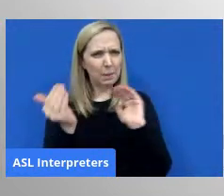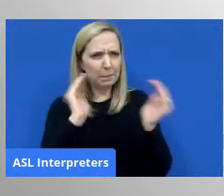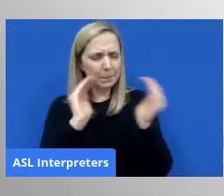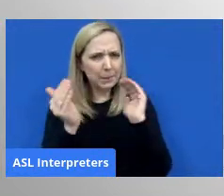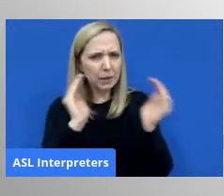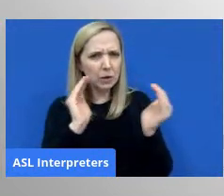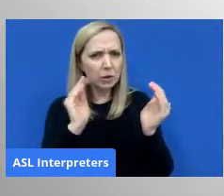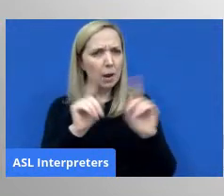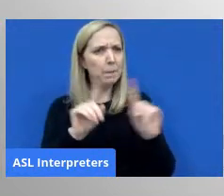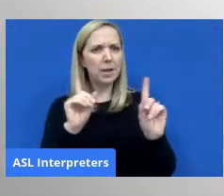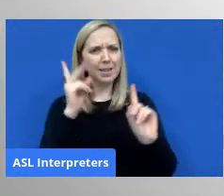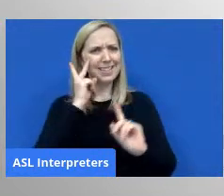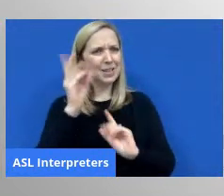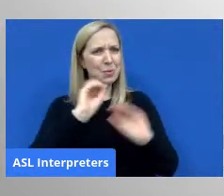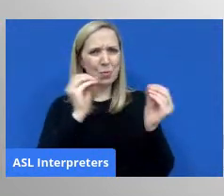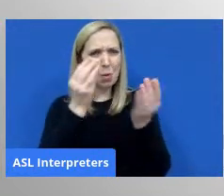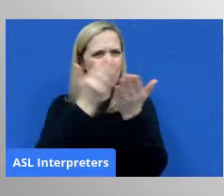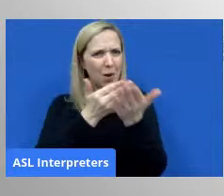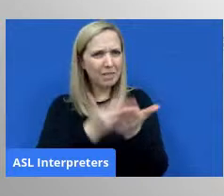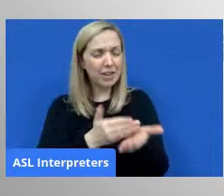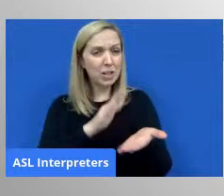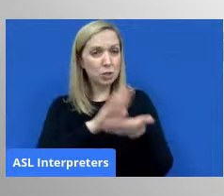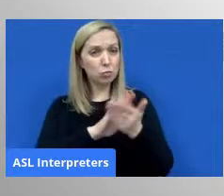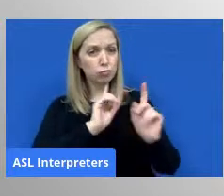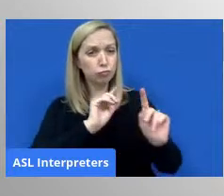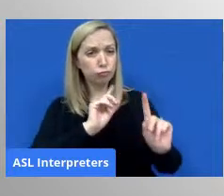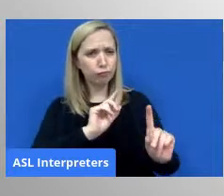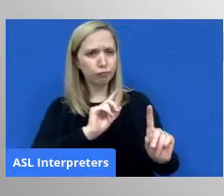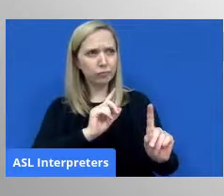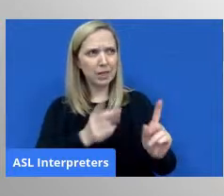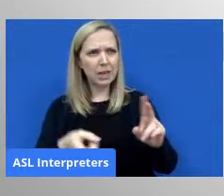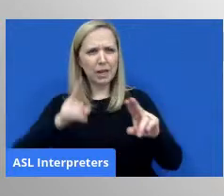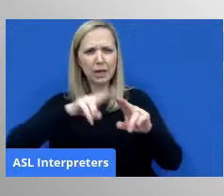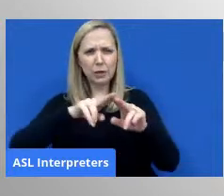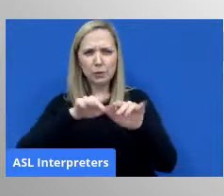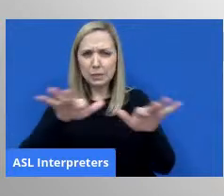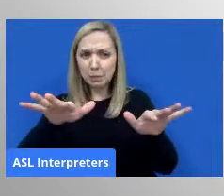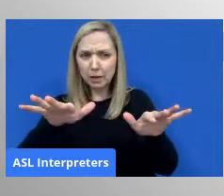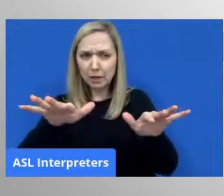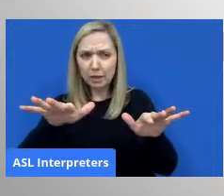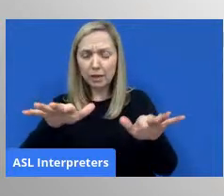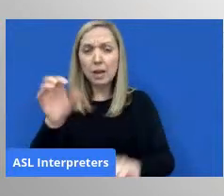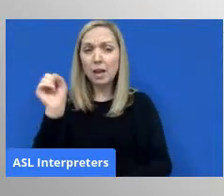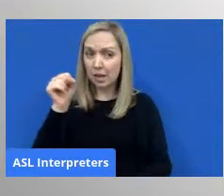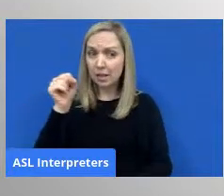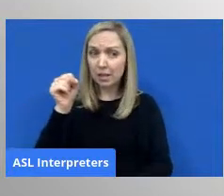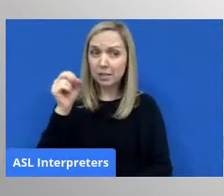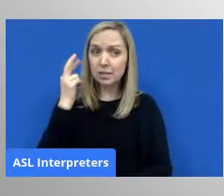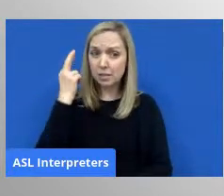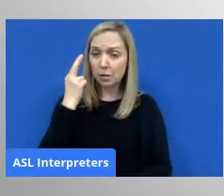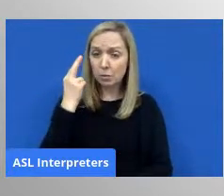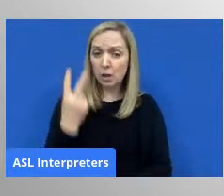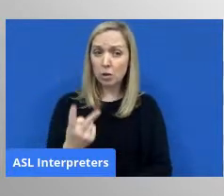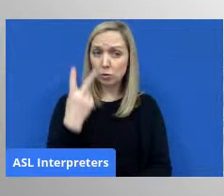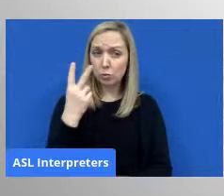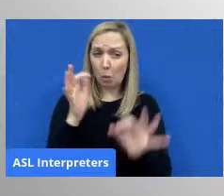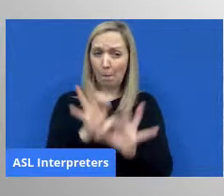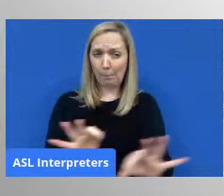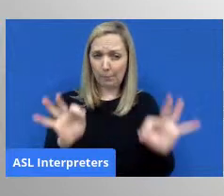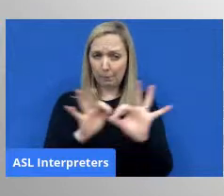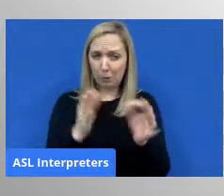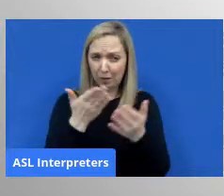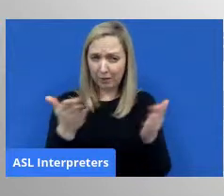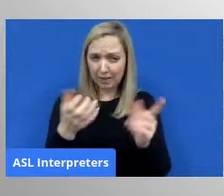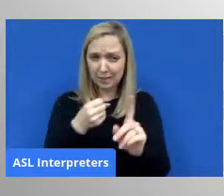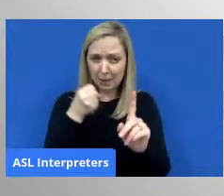see evidence that the school attendance increased spread. They did find that 2 of the biggest factors affecting the monthly increase